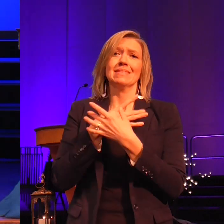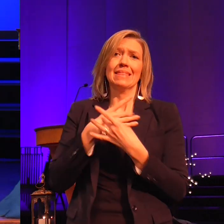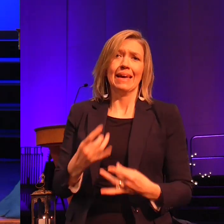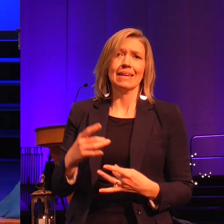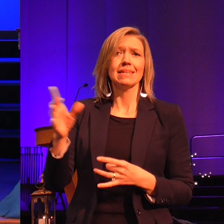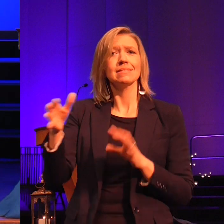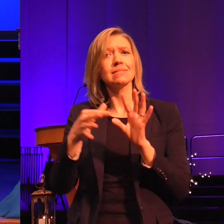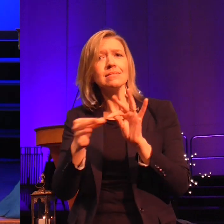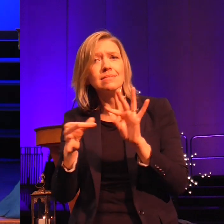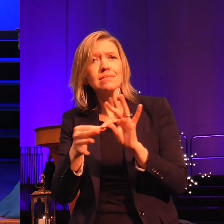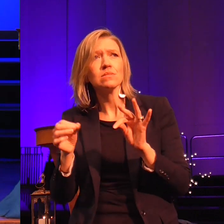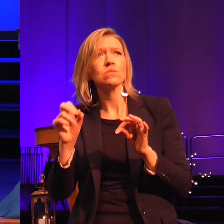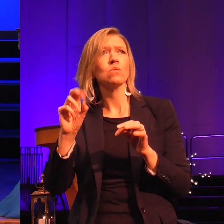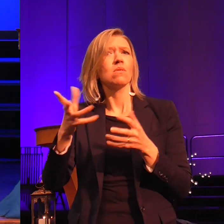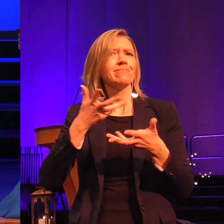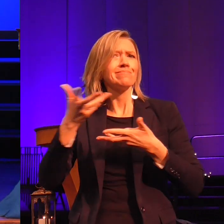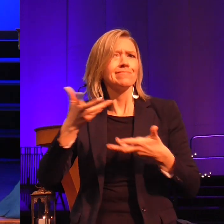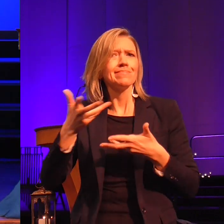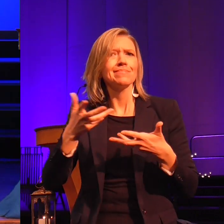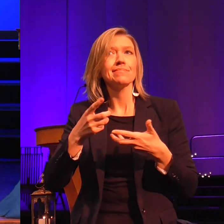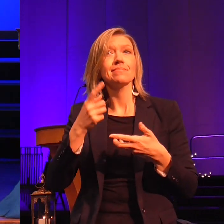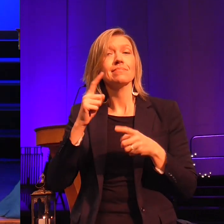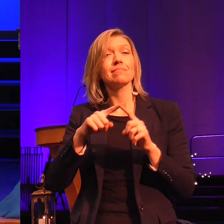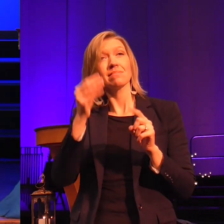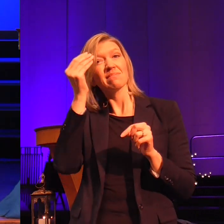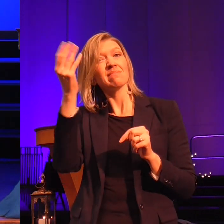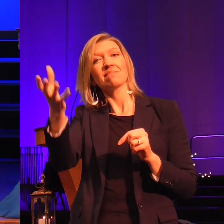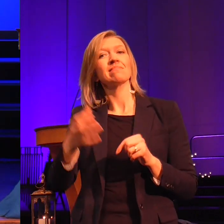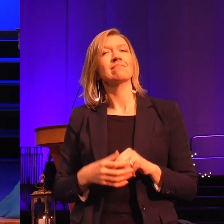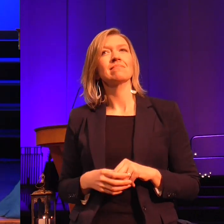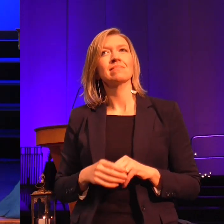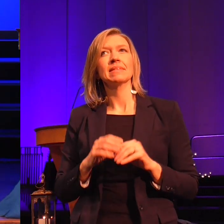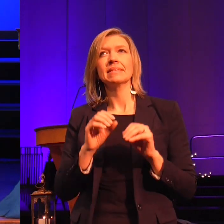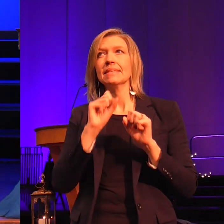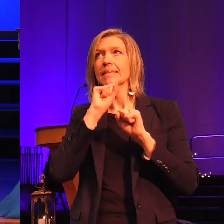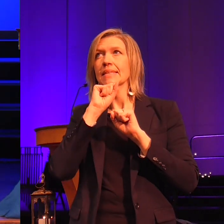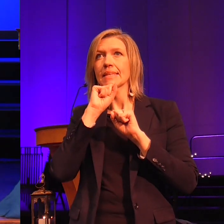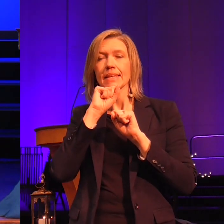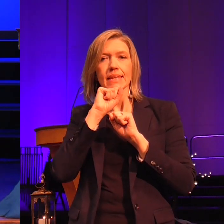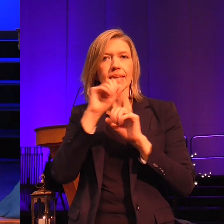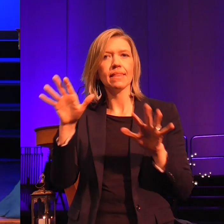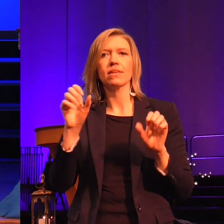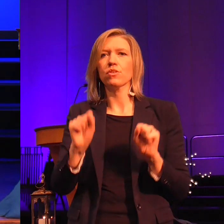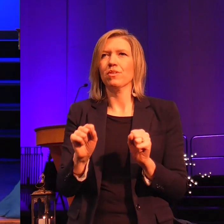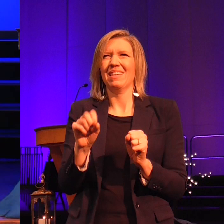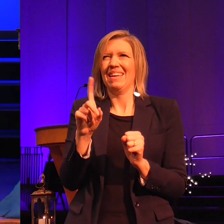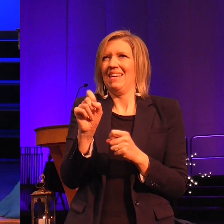know what? None of that could ever damage my love for him.